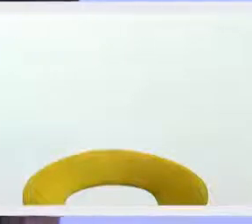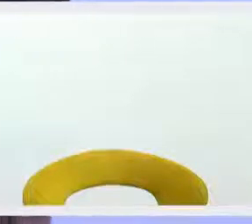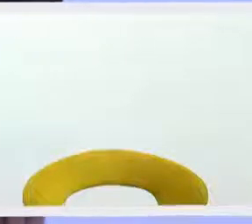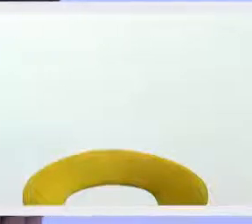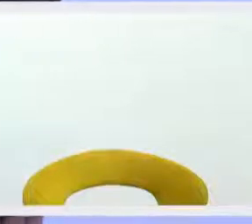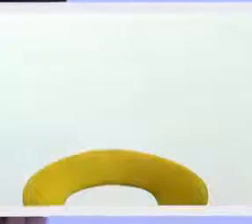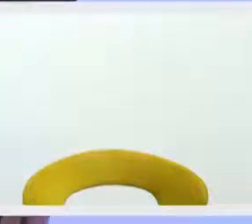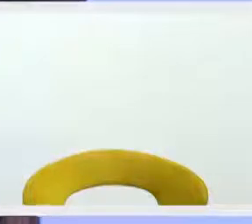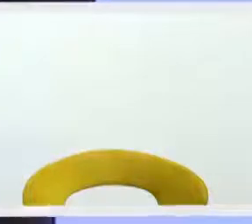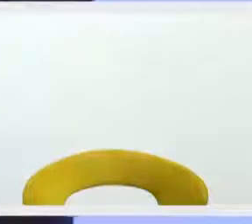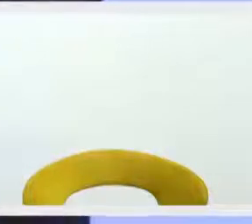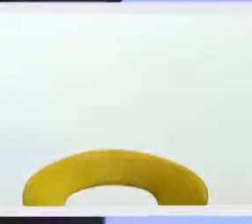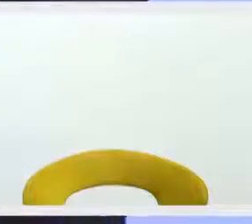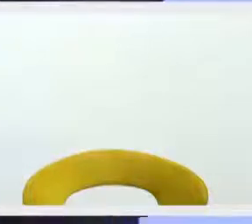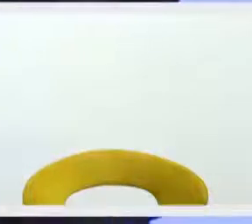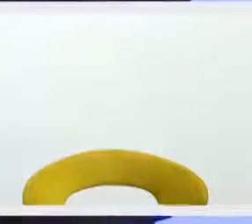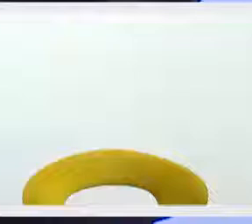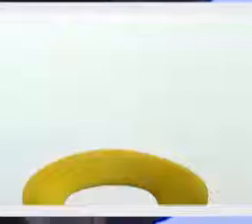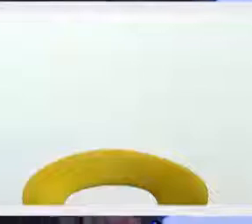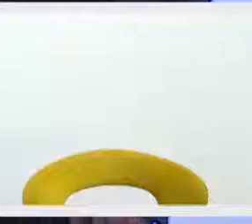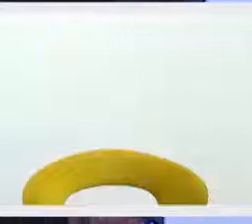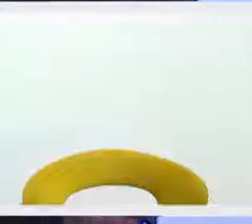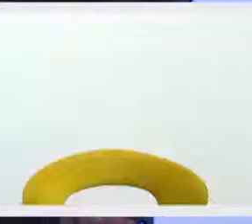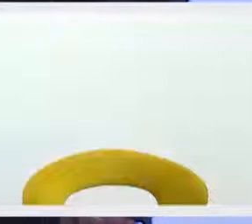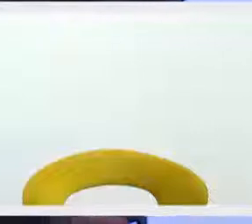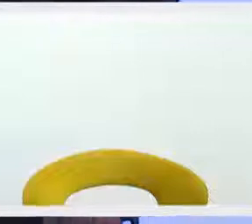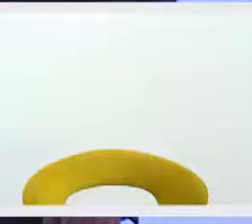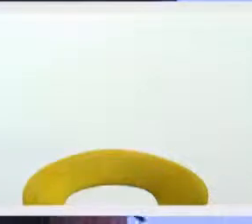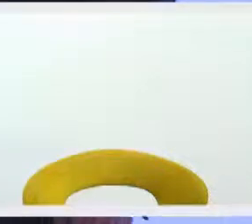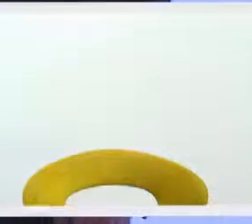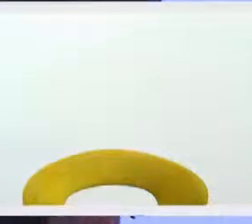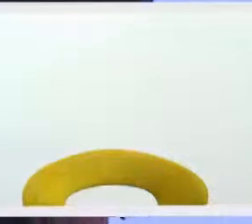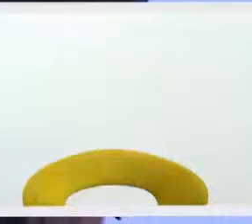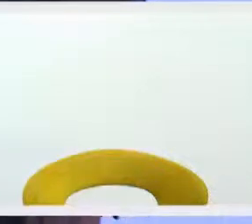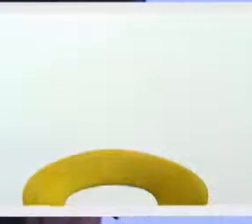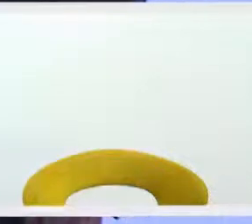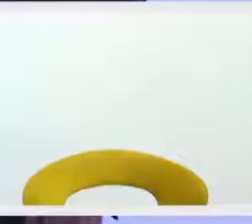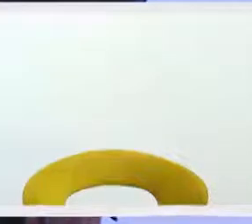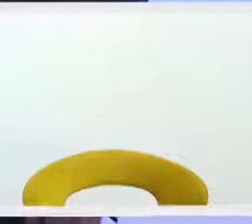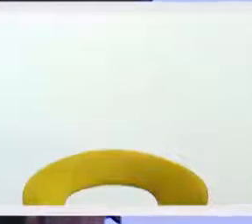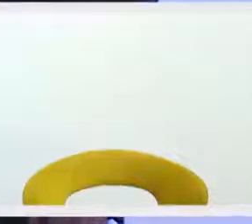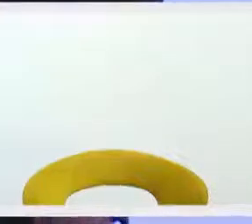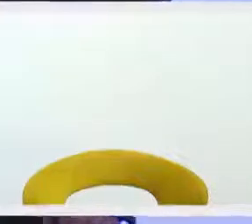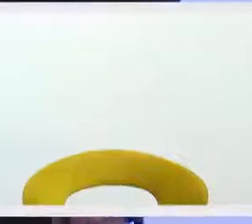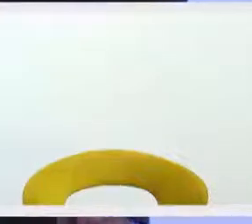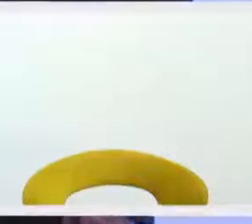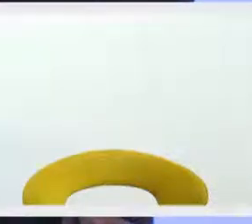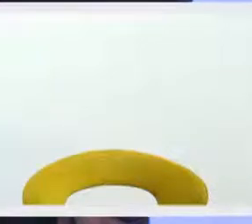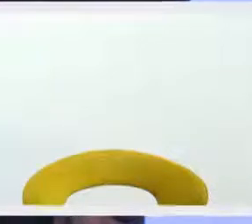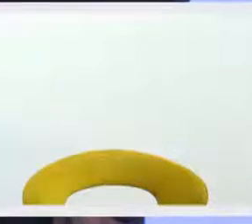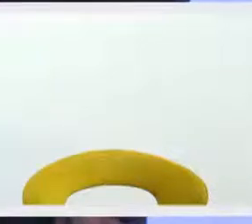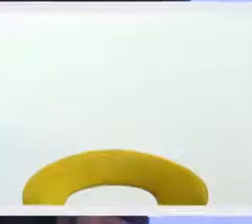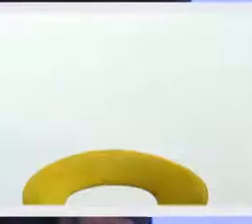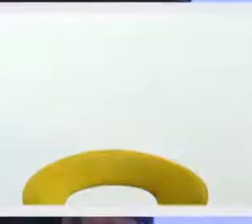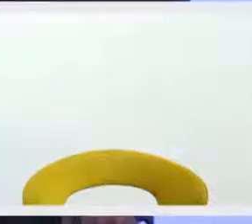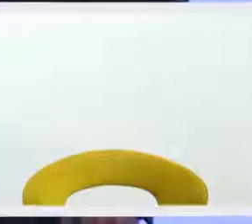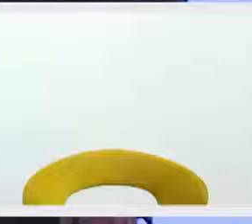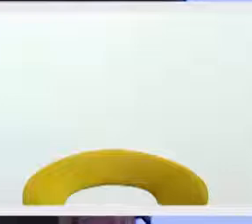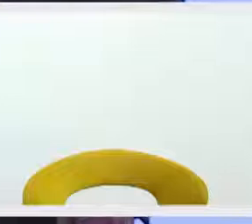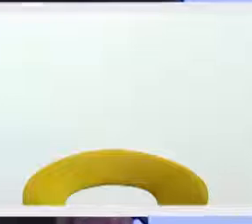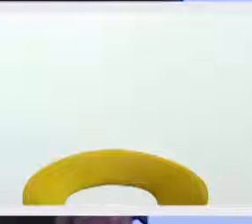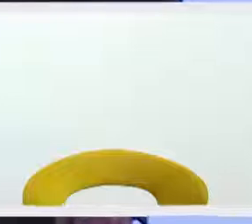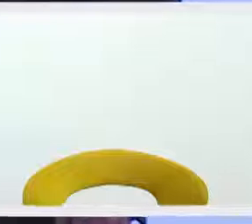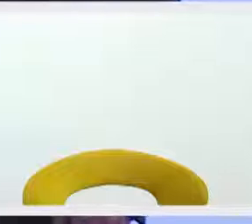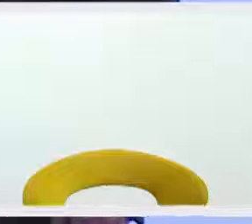Assistant. Why can't we use it for presentations too? So we had this idea to build captioning right into Google Slides. So I'm just going to demonstrate